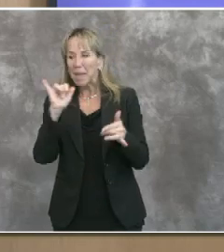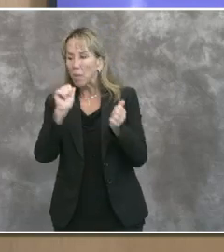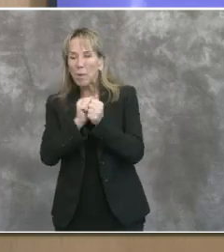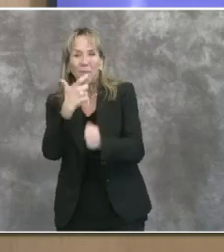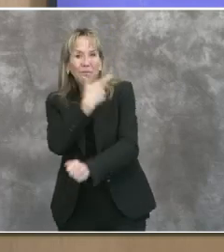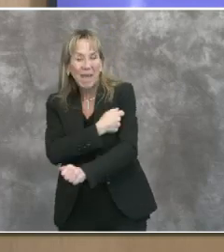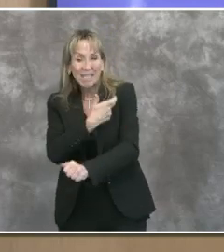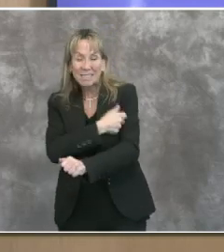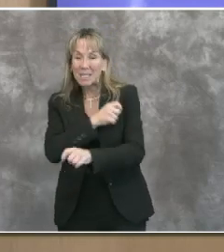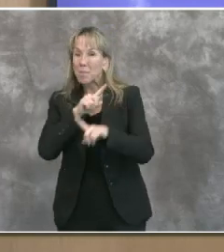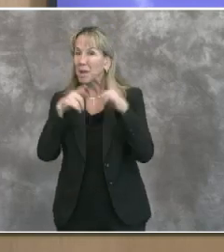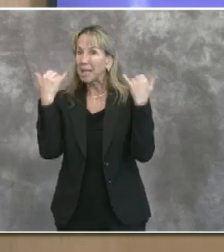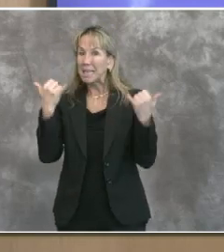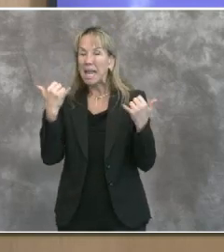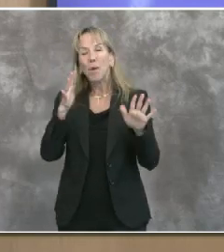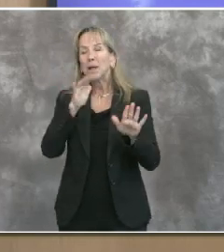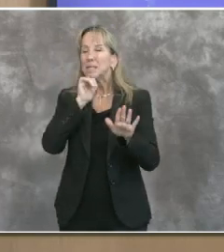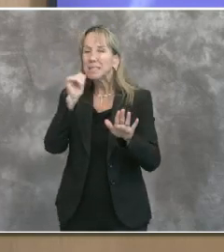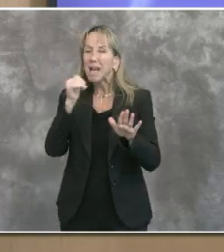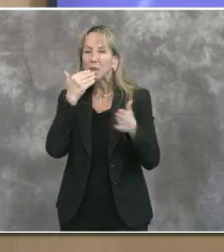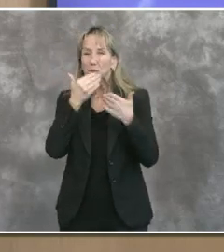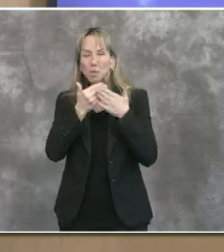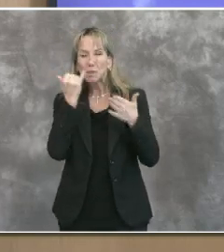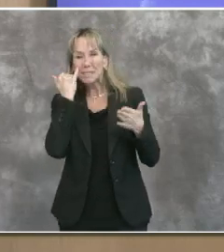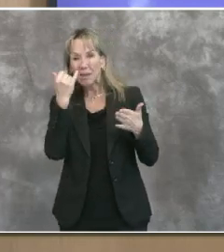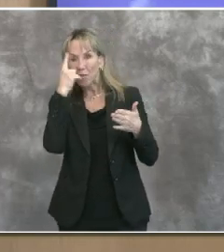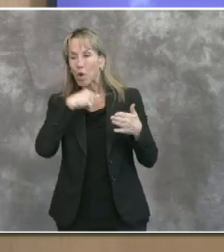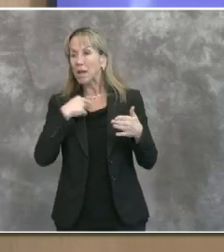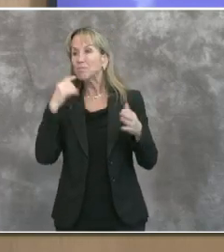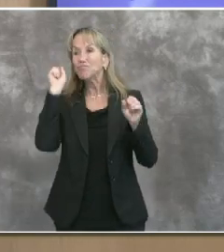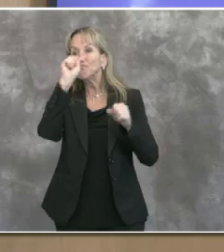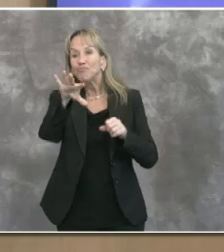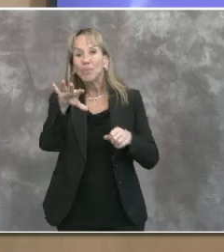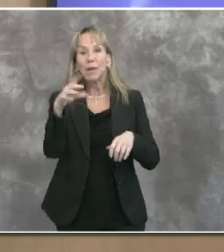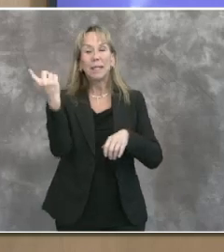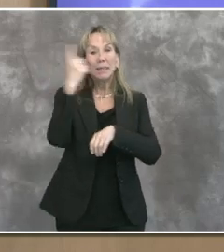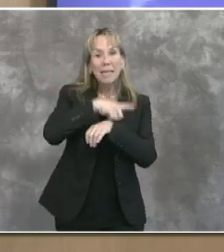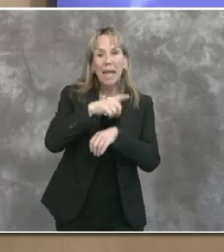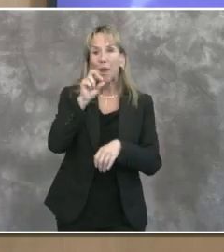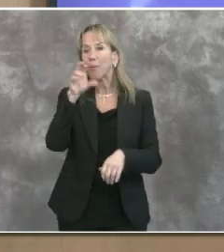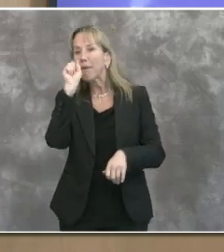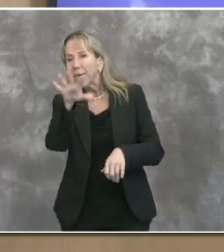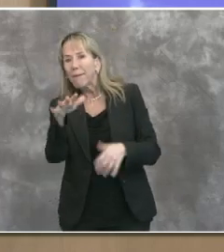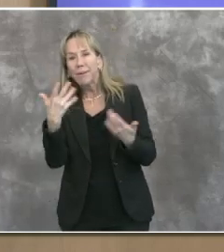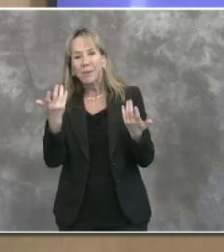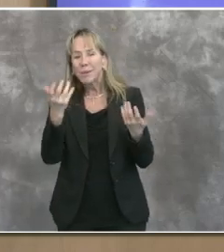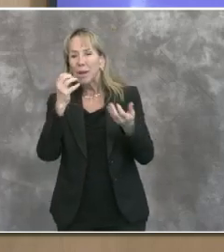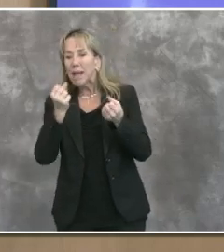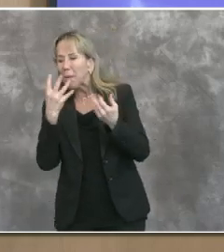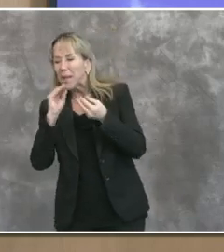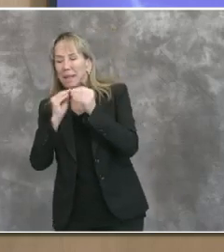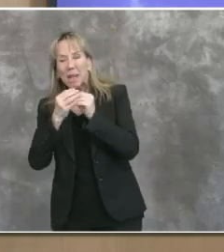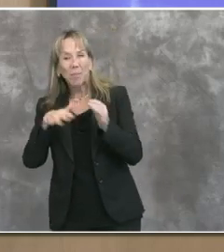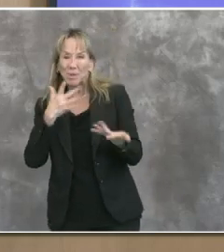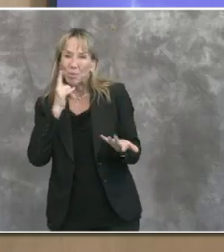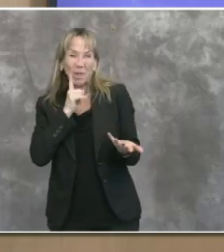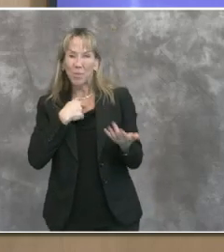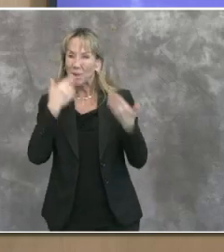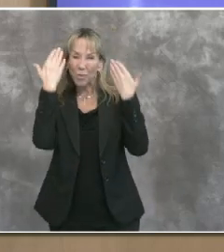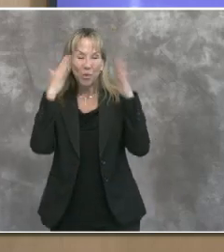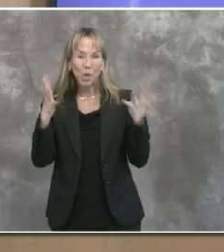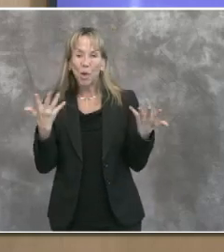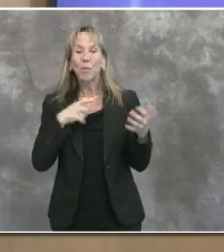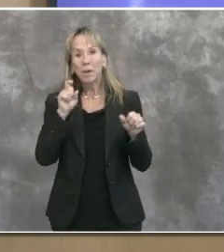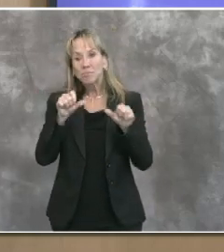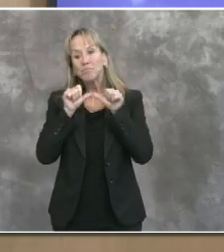be wise for us to speculate on a date or a number on something upon which we just simply don't know. And so we have to